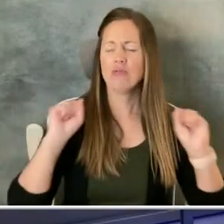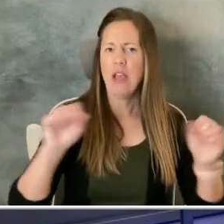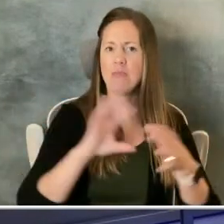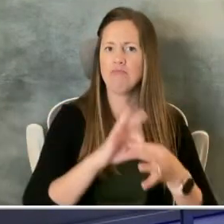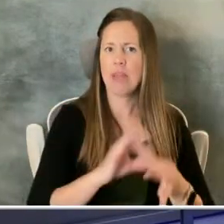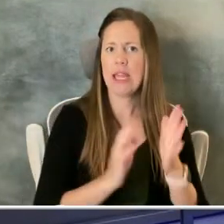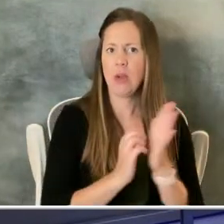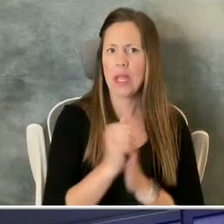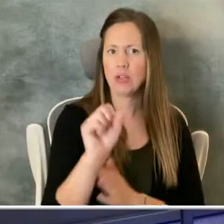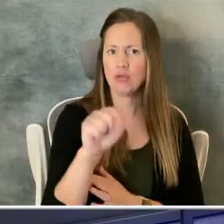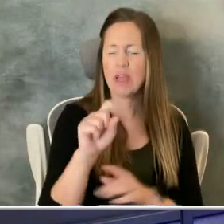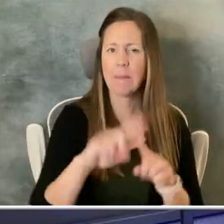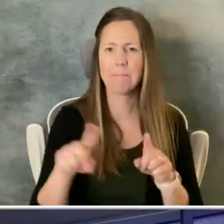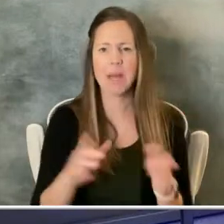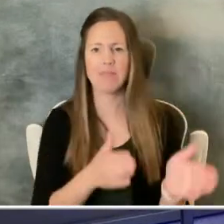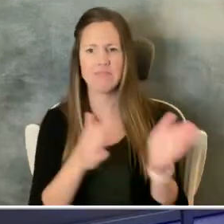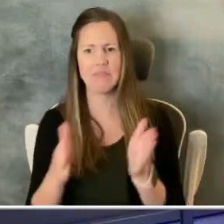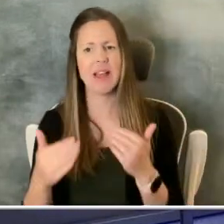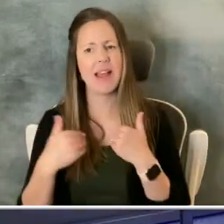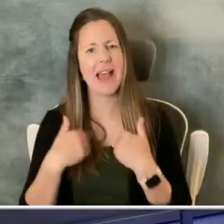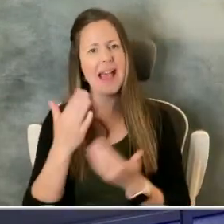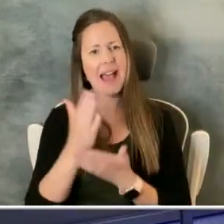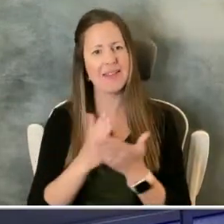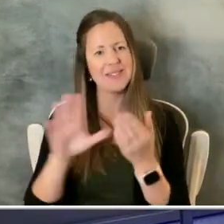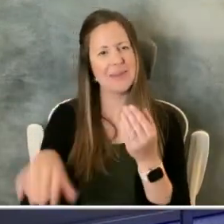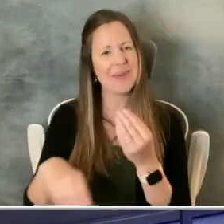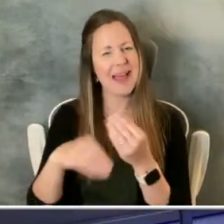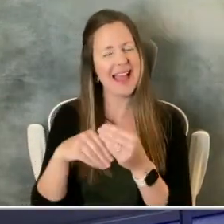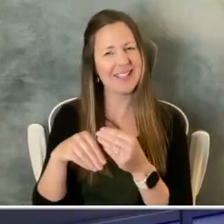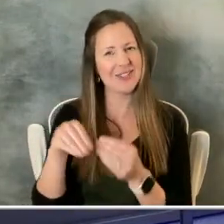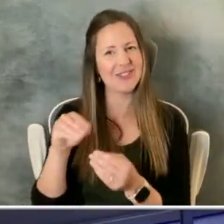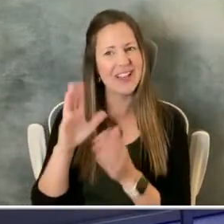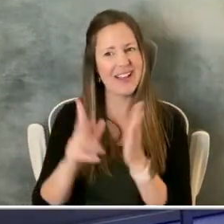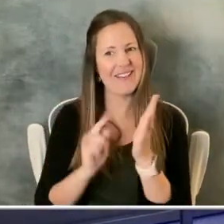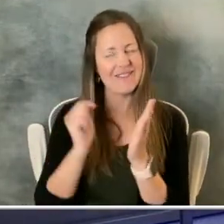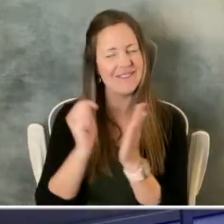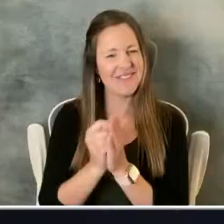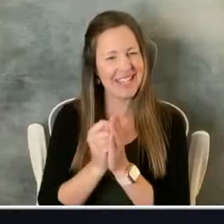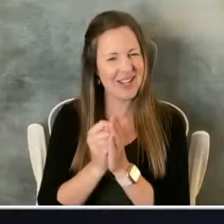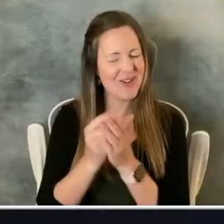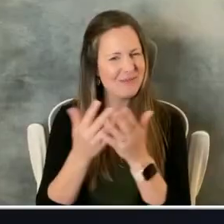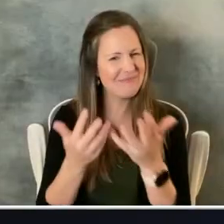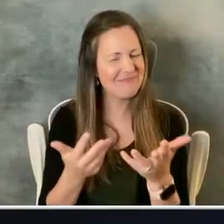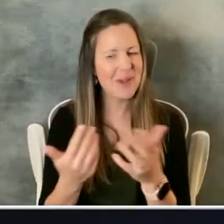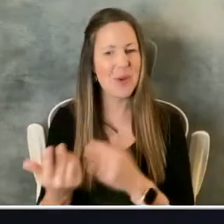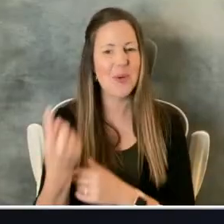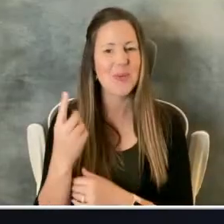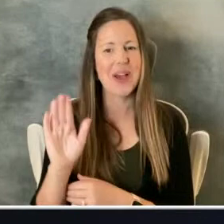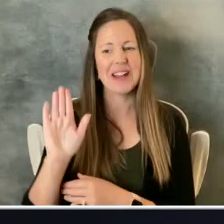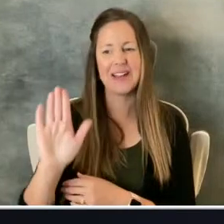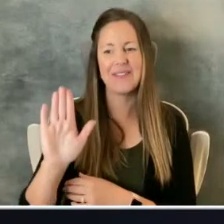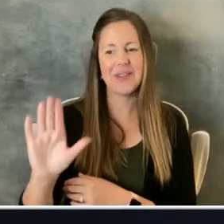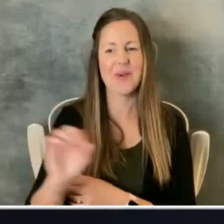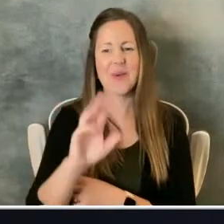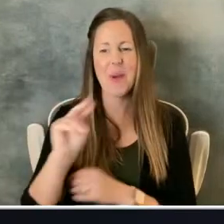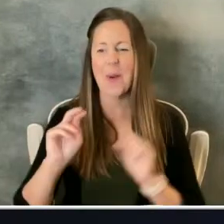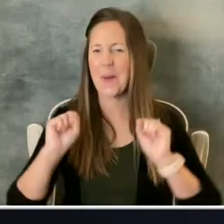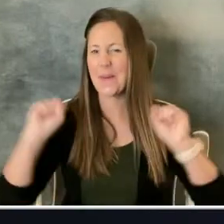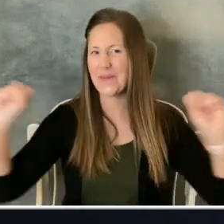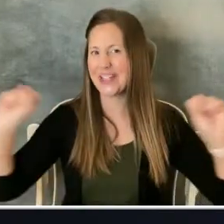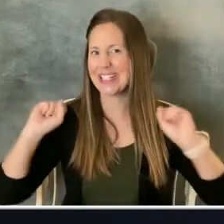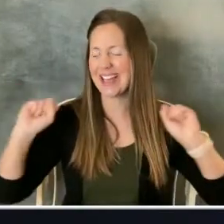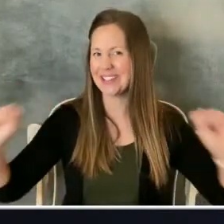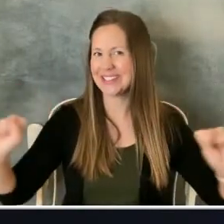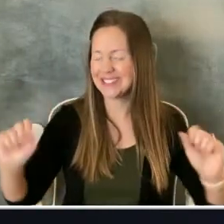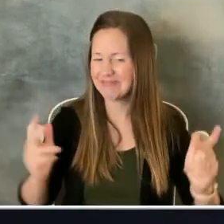we do have some extra footage, Jeffrey, of one of your own workouts. And just to say, this is